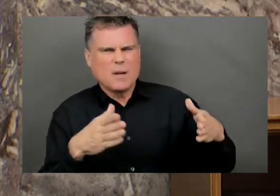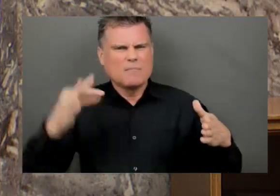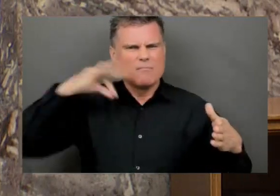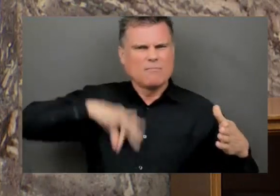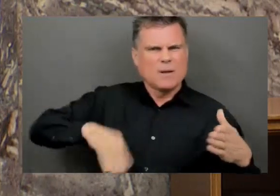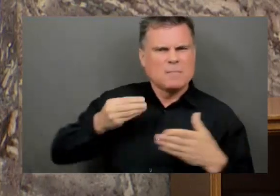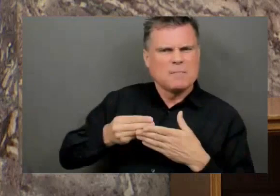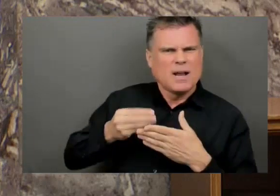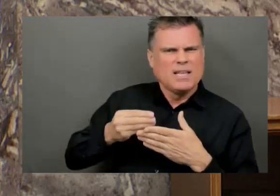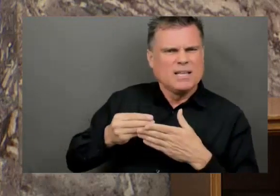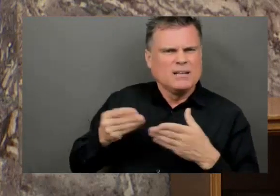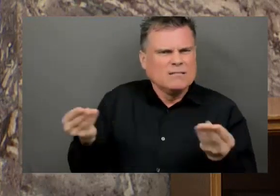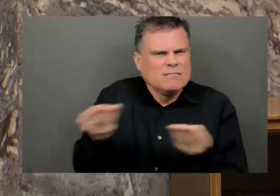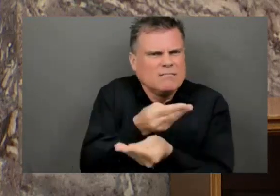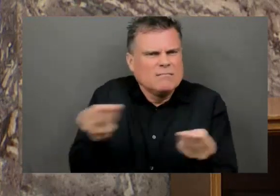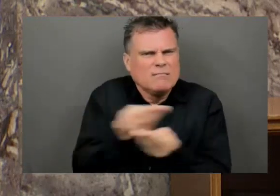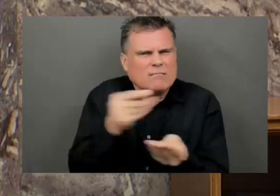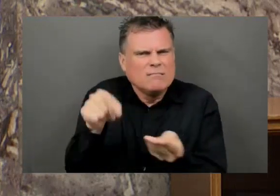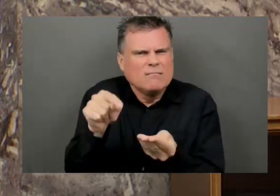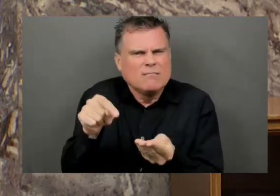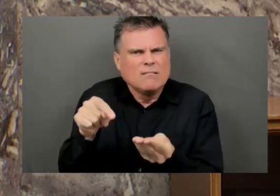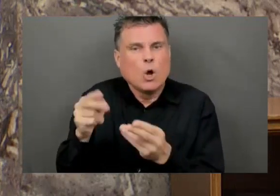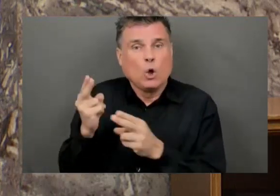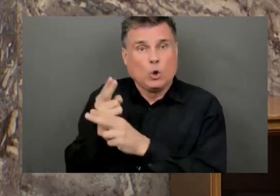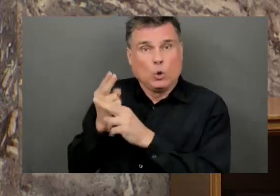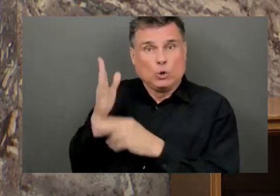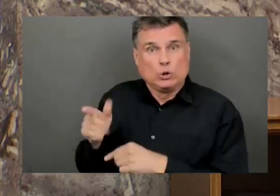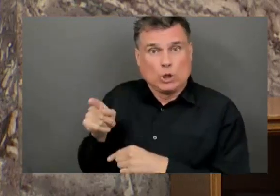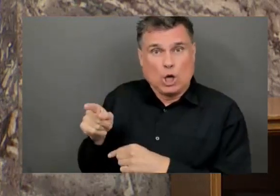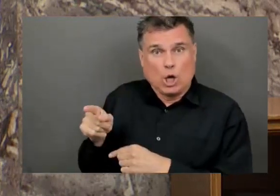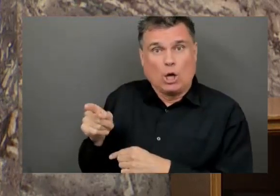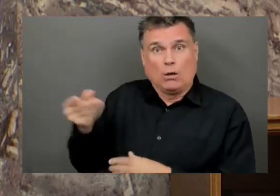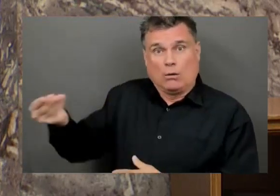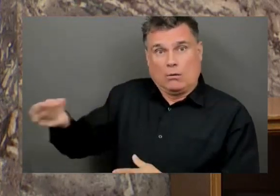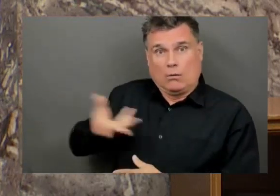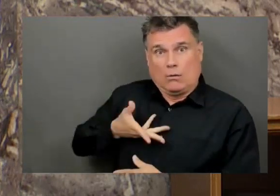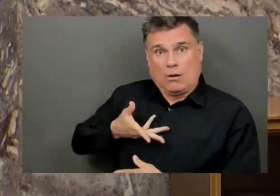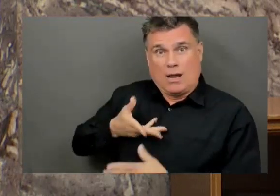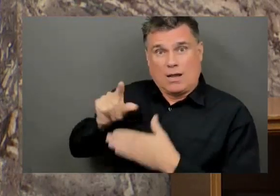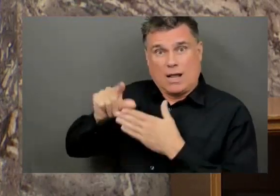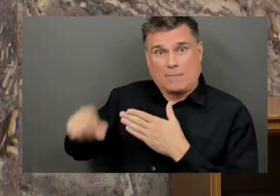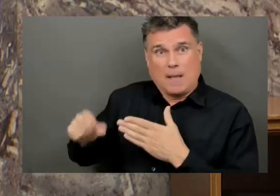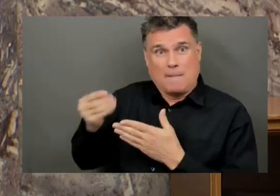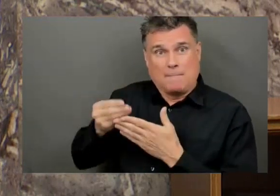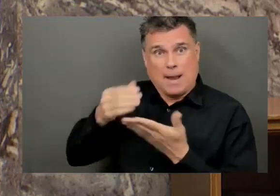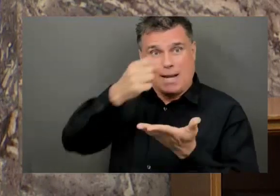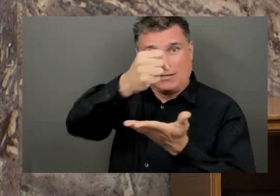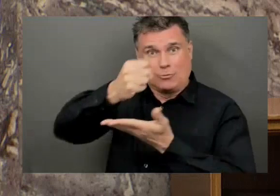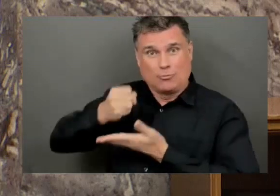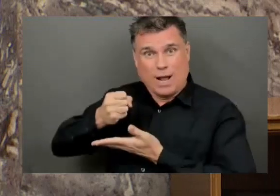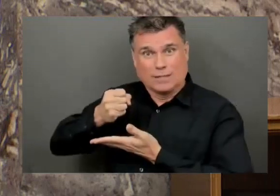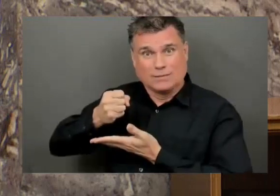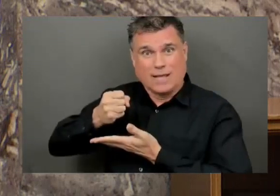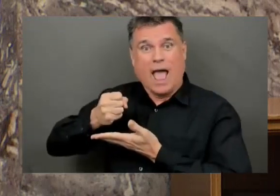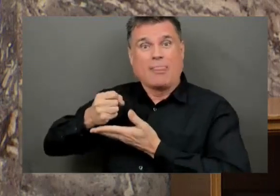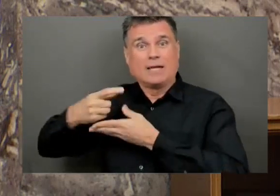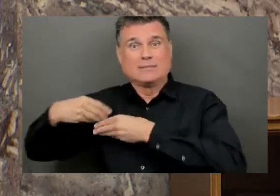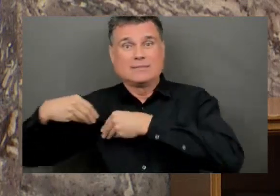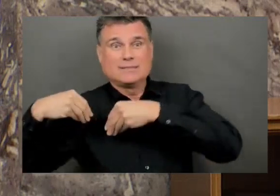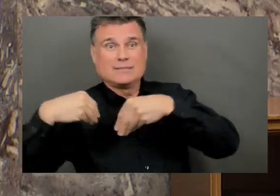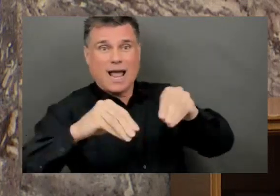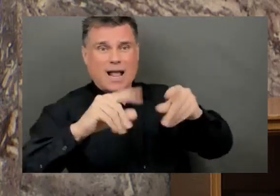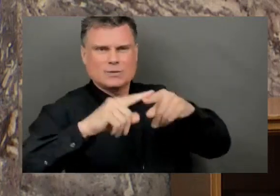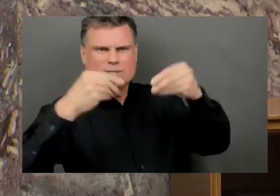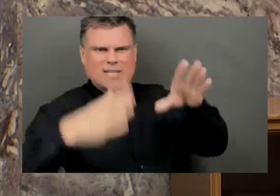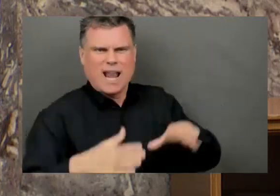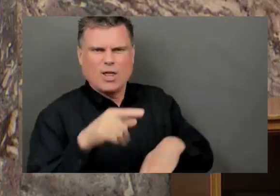outside a pharmacy. But this isn't a one-off event. Shocking, Health Canada data reveals more than a 300% surge in